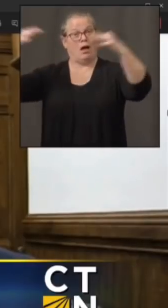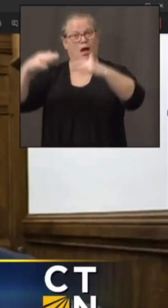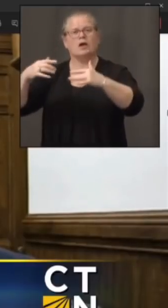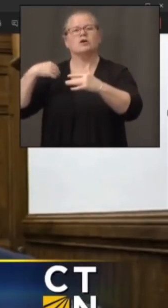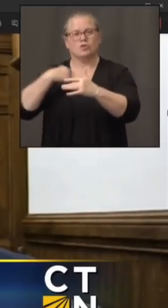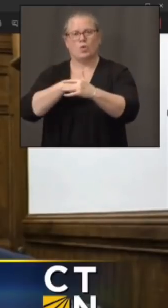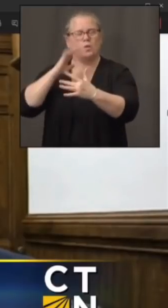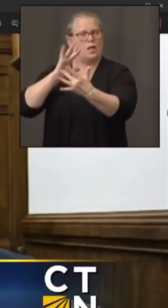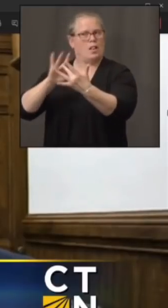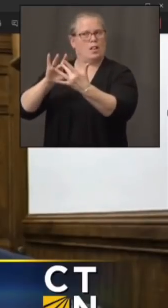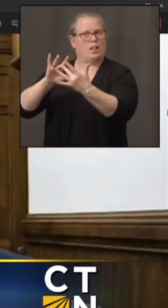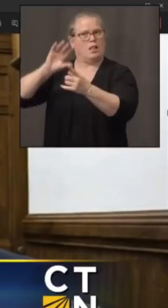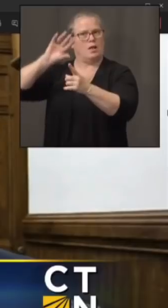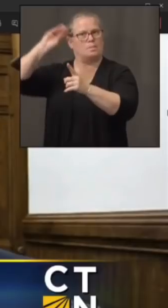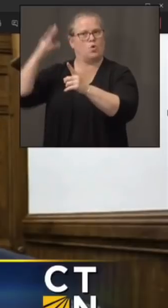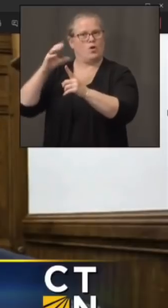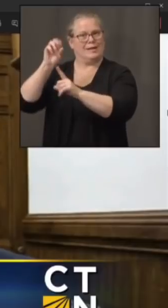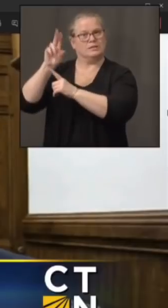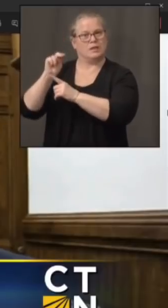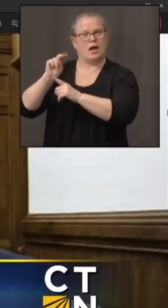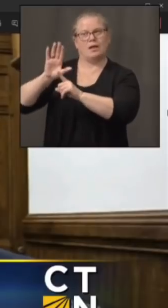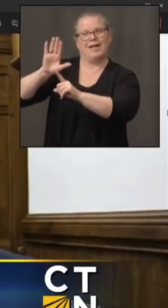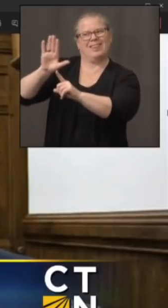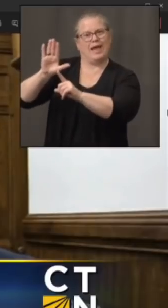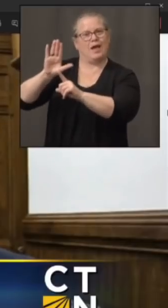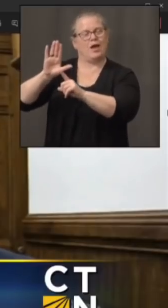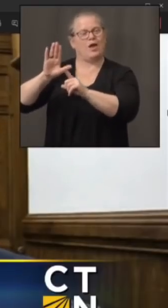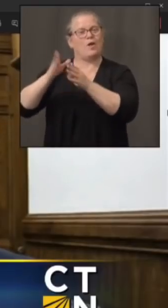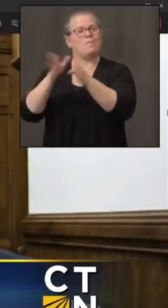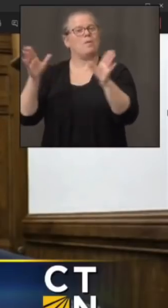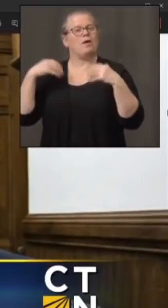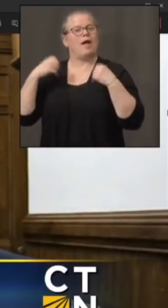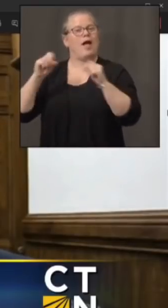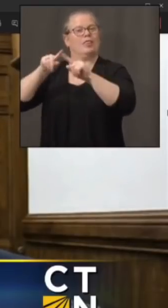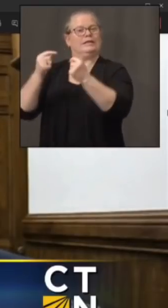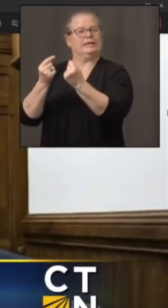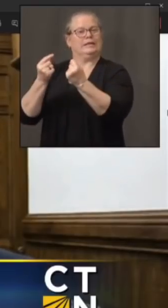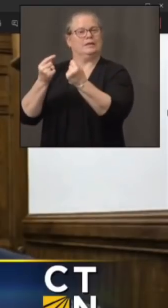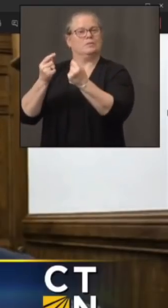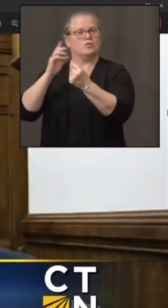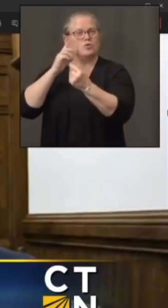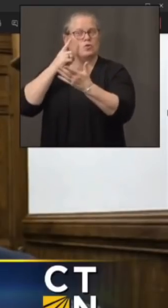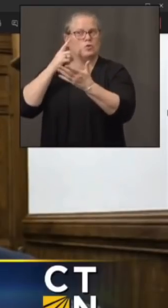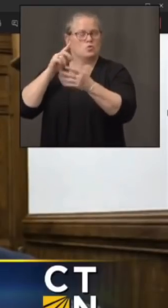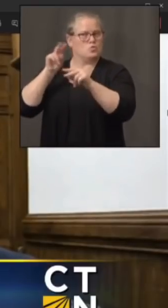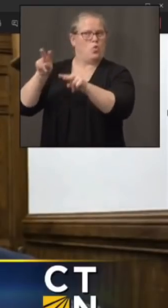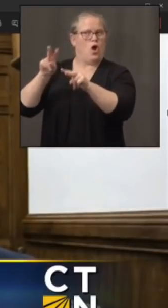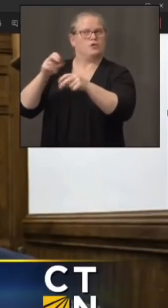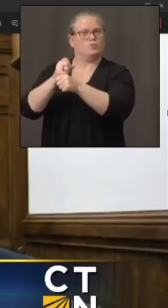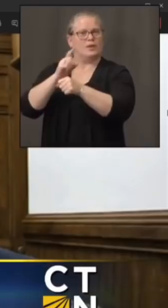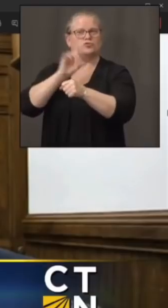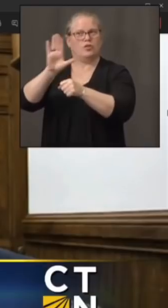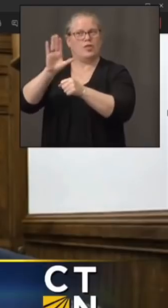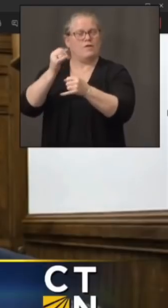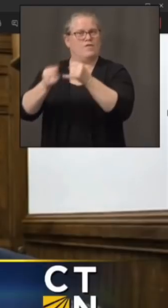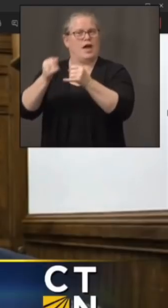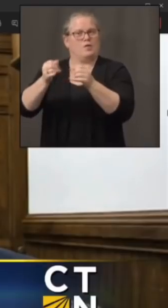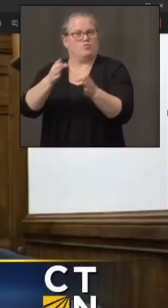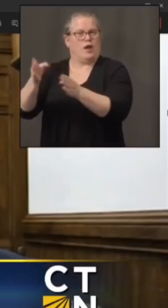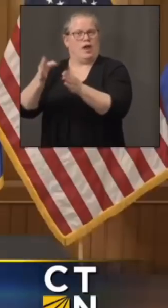Sun and their public health teams as final preparations are made. Okay, thank you.